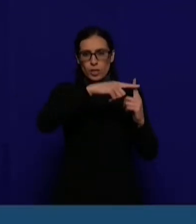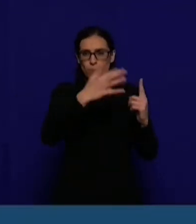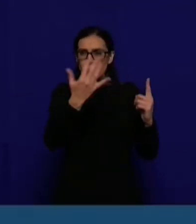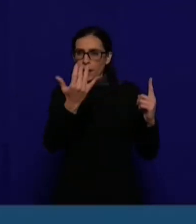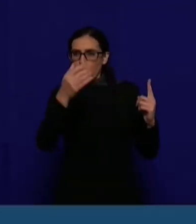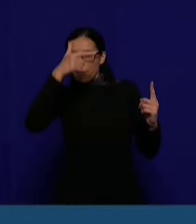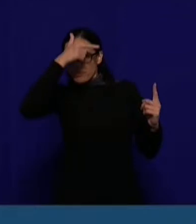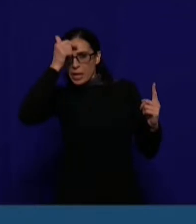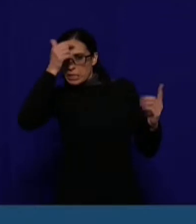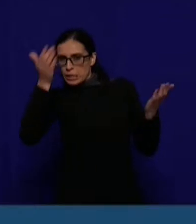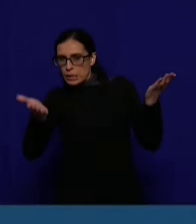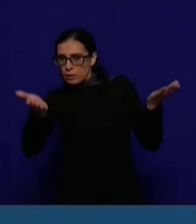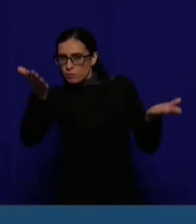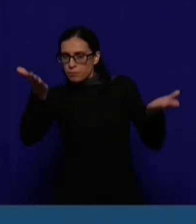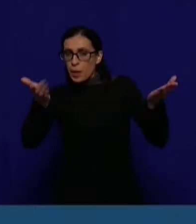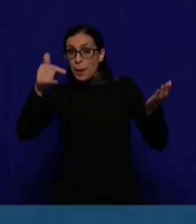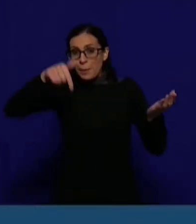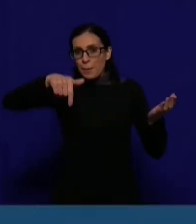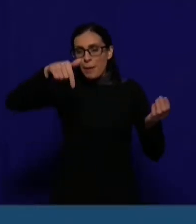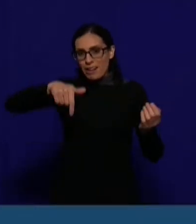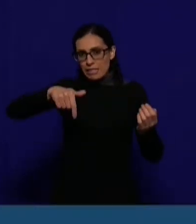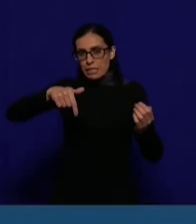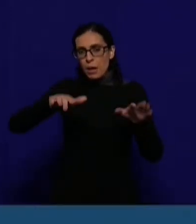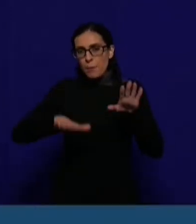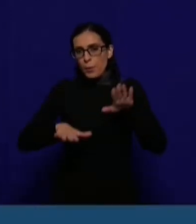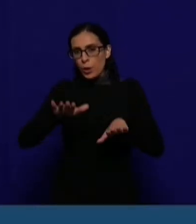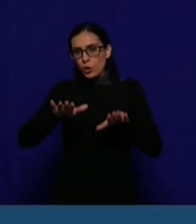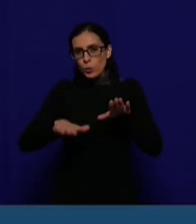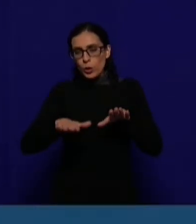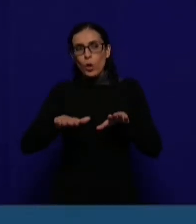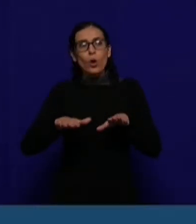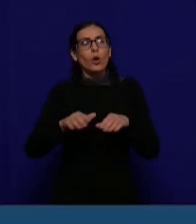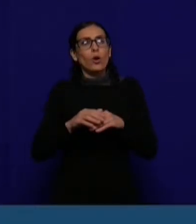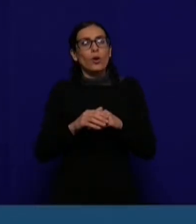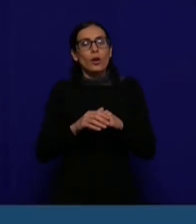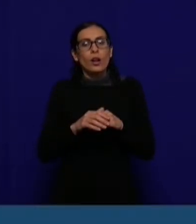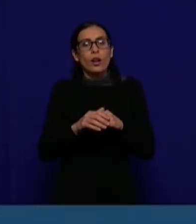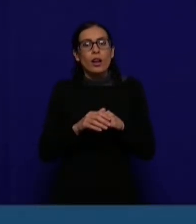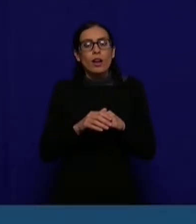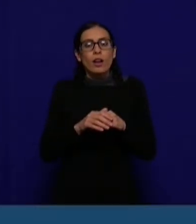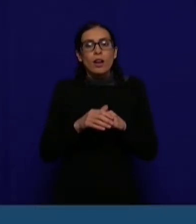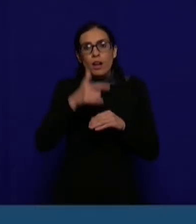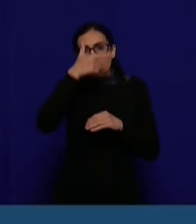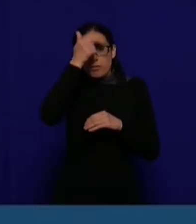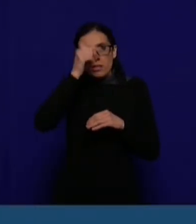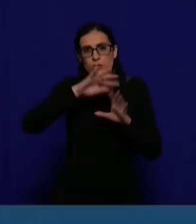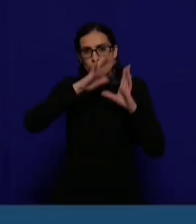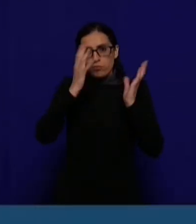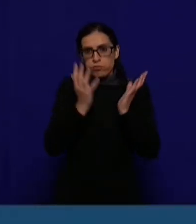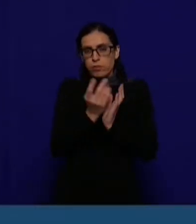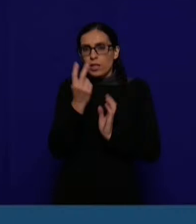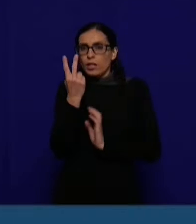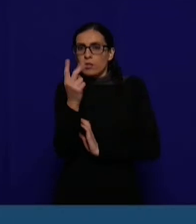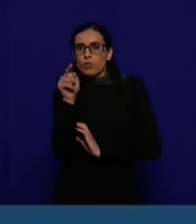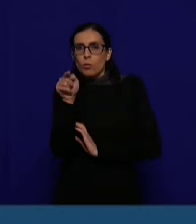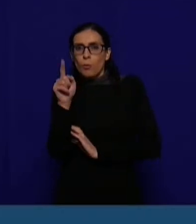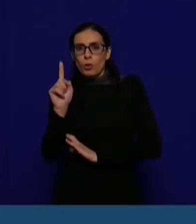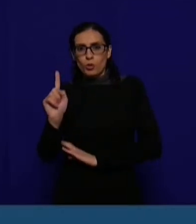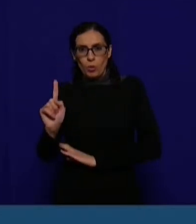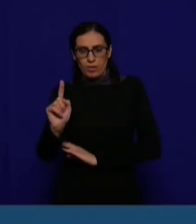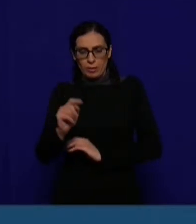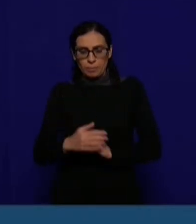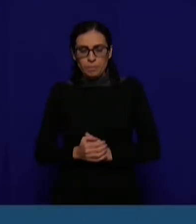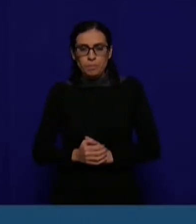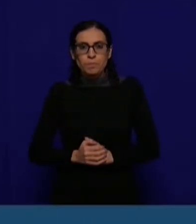li nagħmlu u bħalissa il-positivity rate li inkludi kemm il-PCRs kif ukoll ir-rapid testing huwa ta' 2.1. Ma rajtu